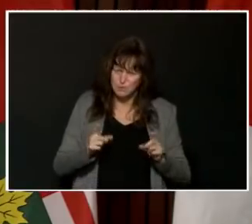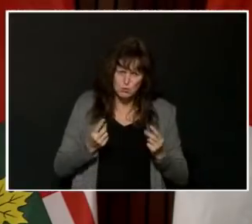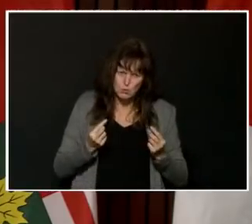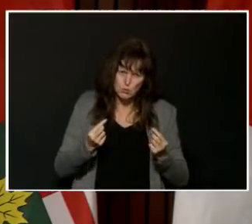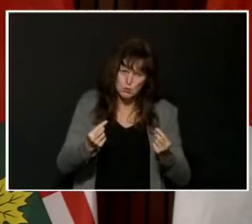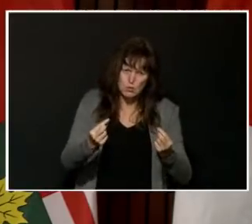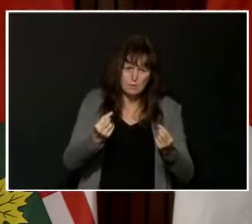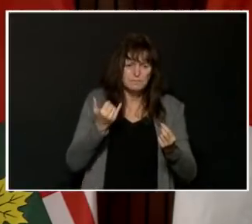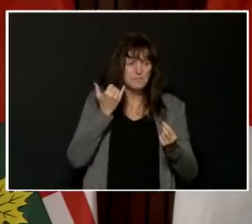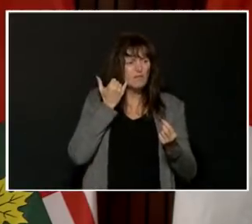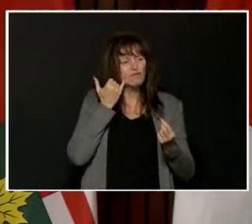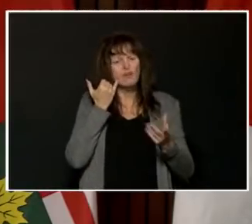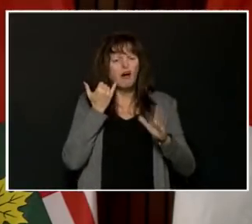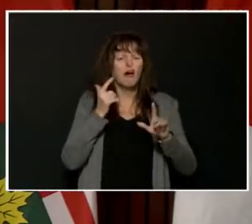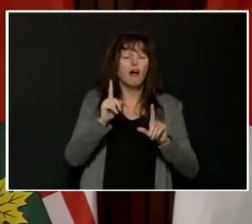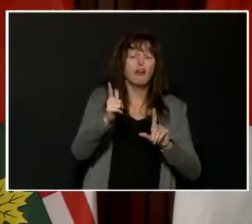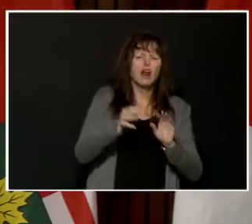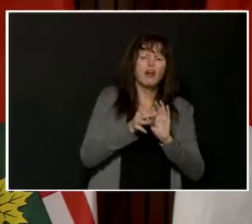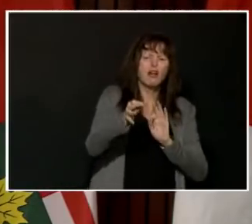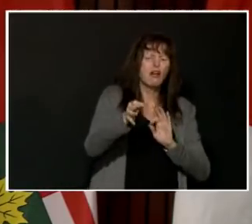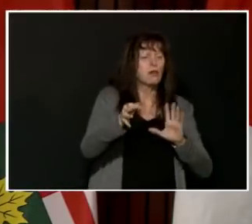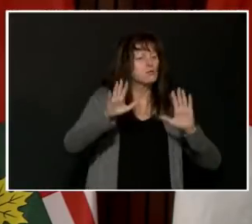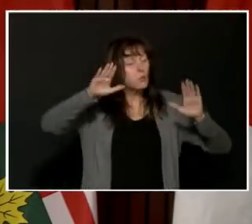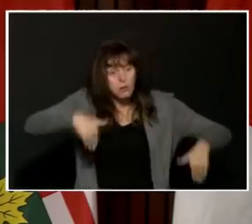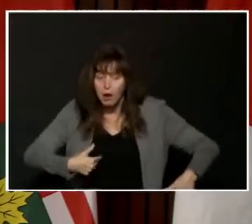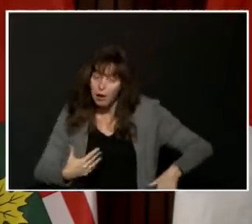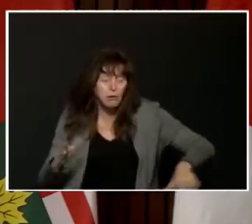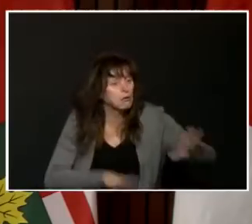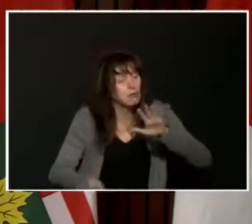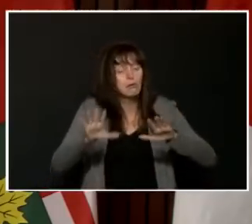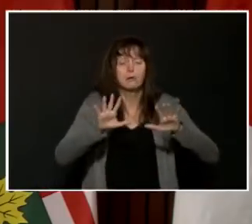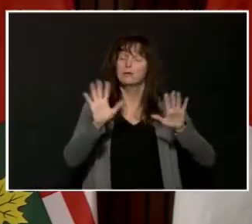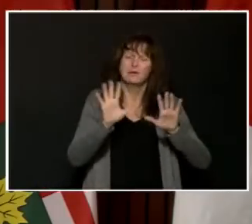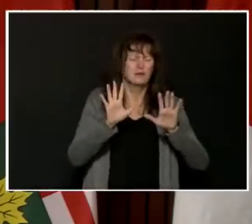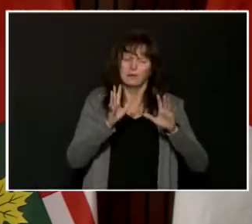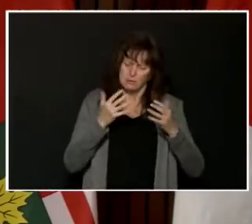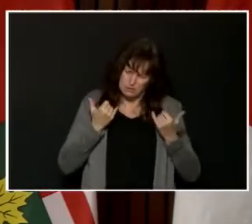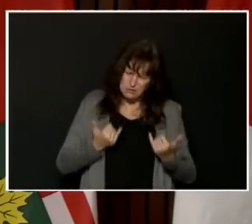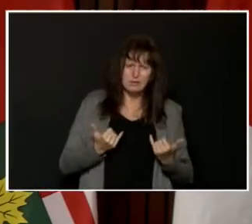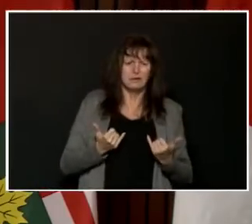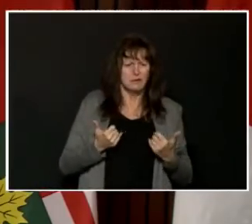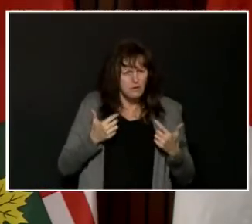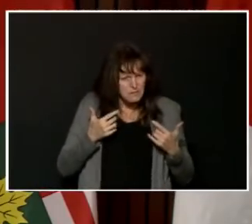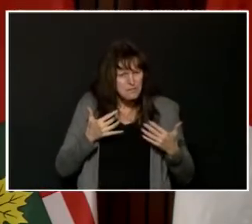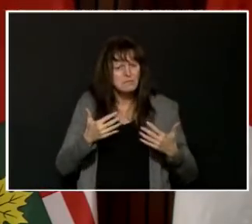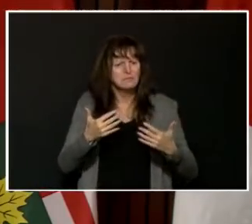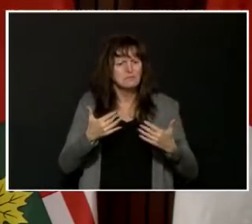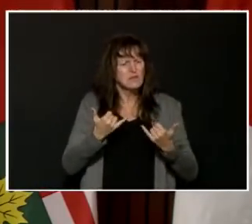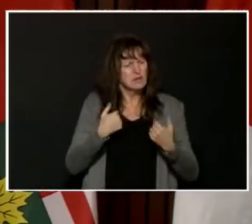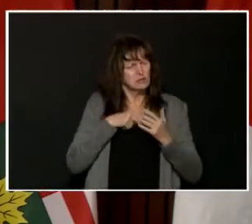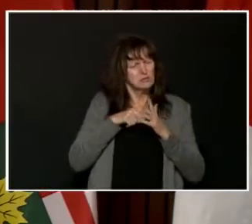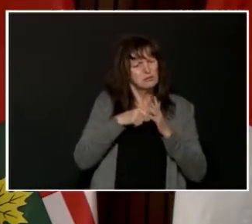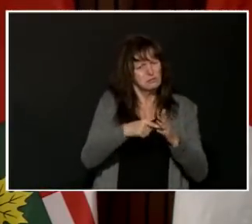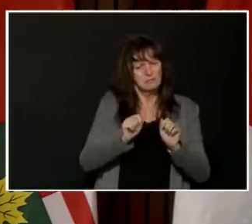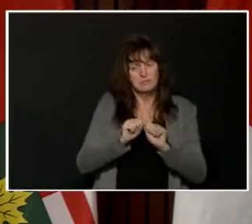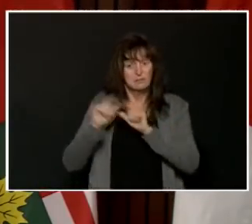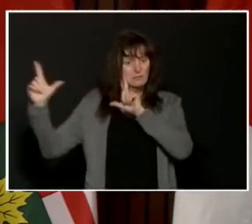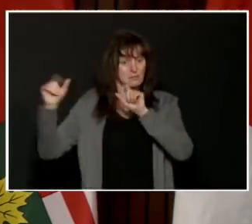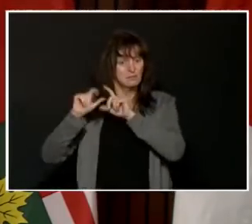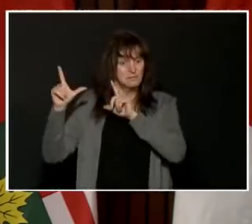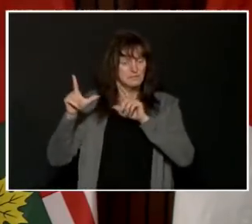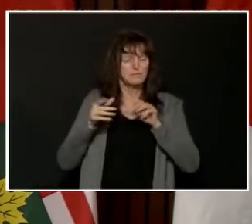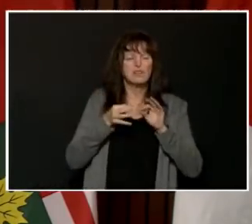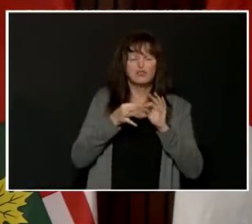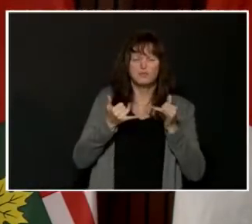action. Now, on to the key messages and numbers. And my apologies, the ASL translation will disappear for a few minutes while we do the